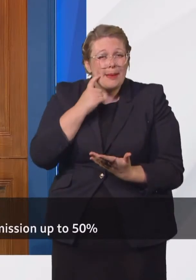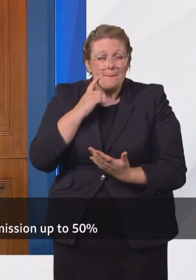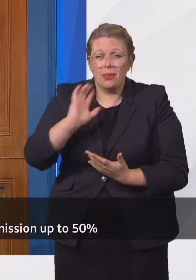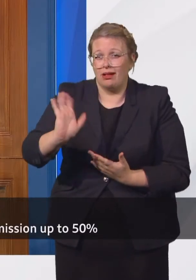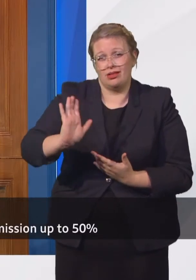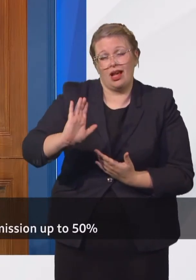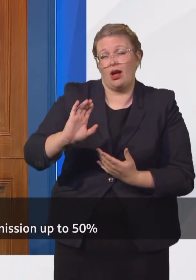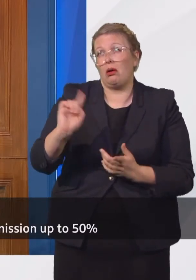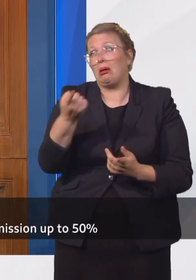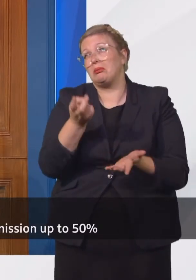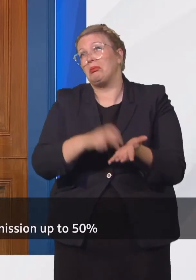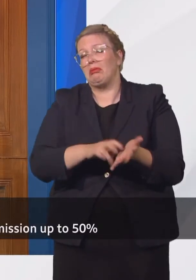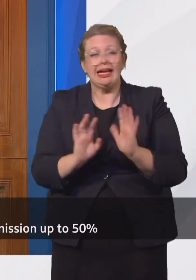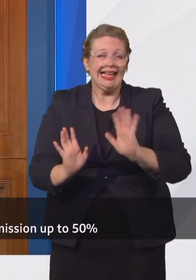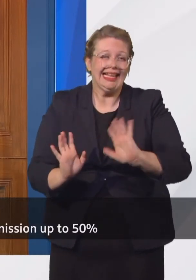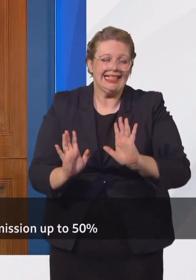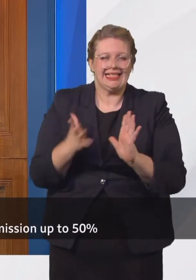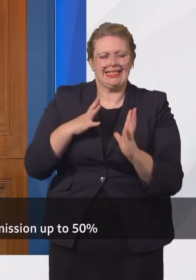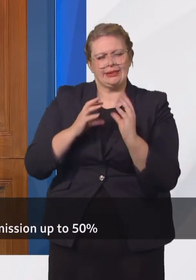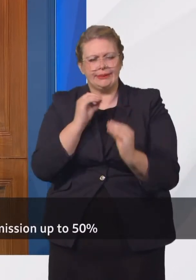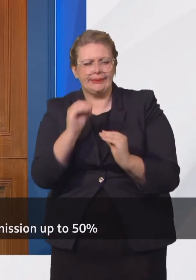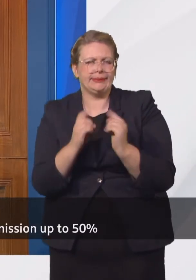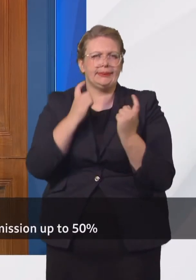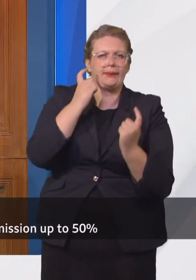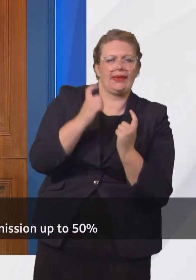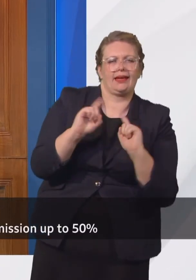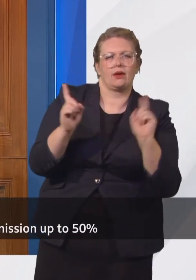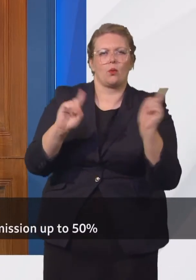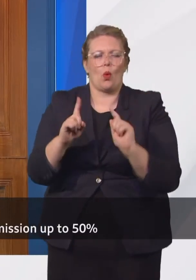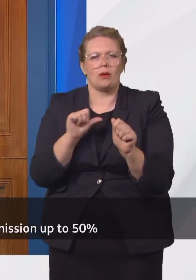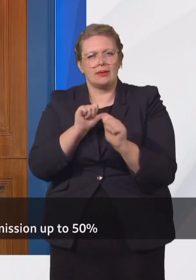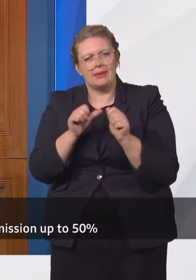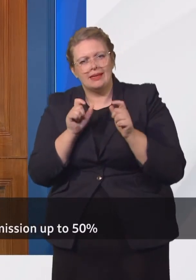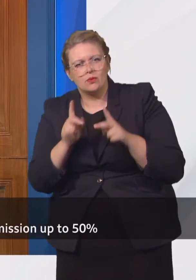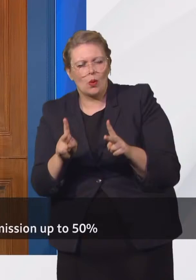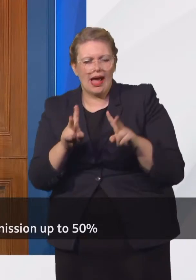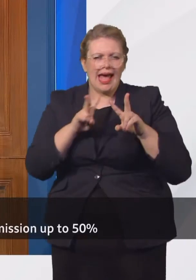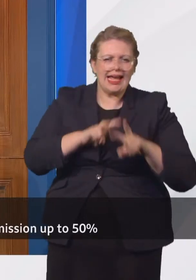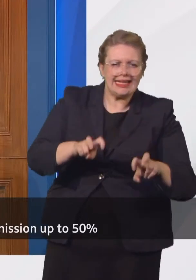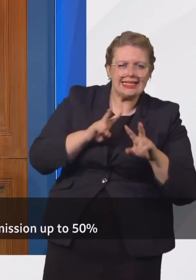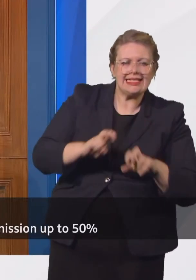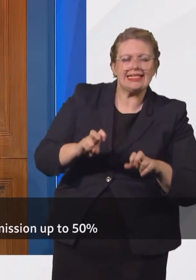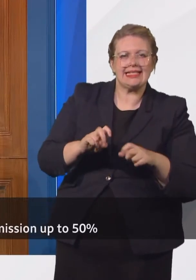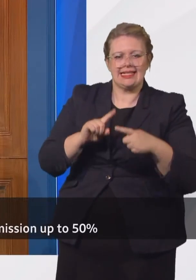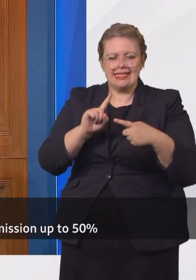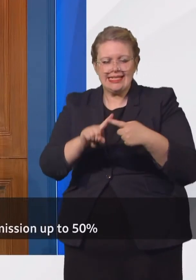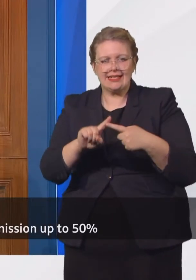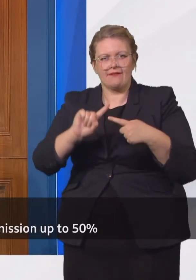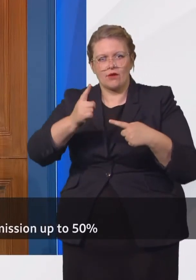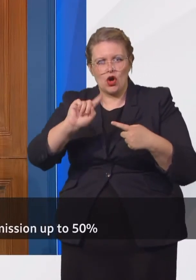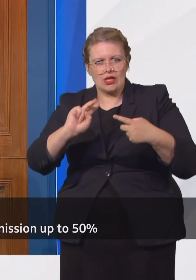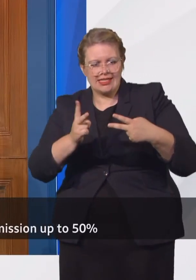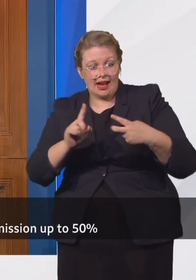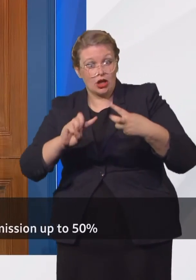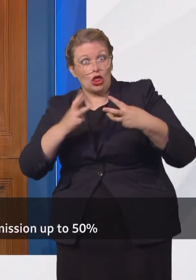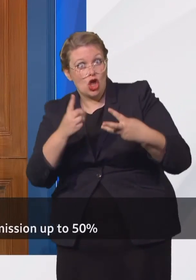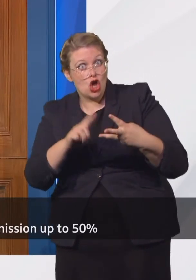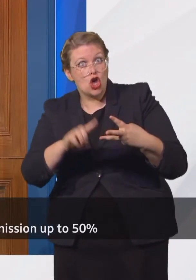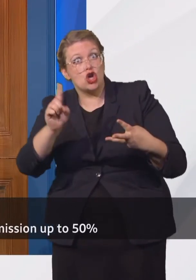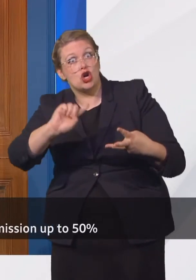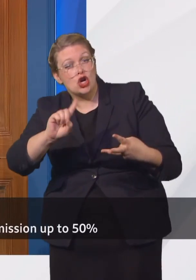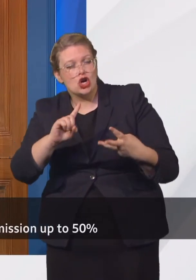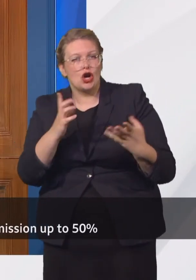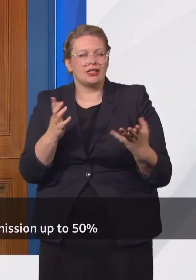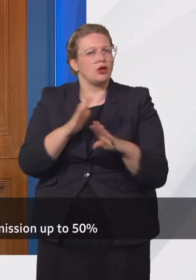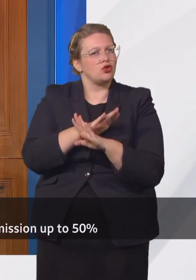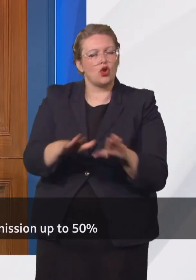of important insurance decisions around optionality of different supplies of vaccine for the autumn. It's